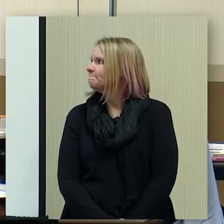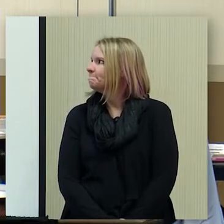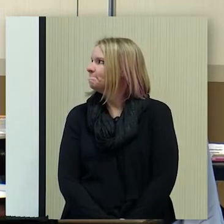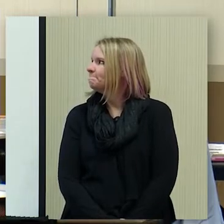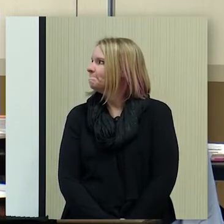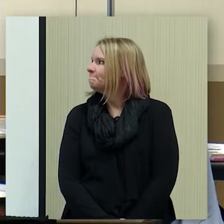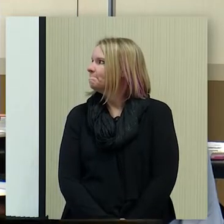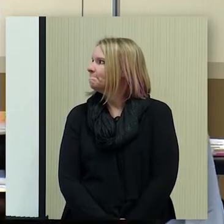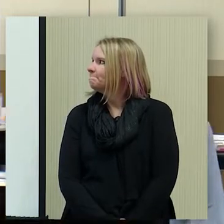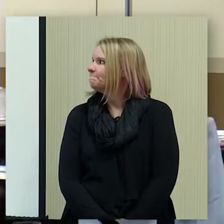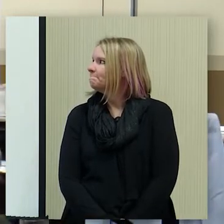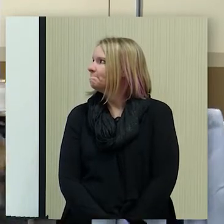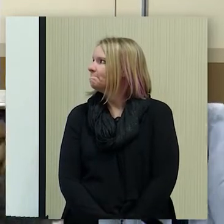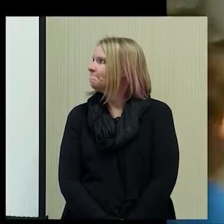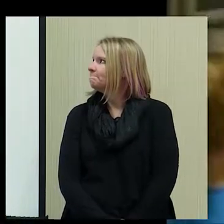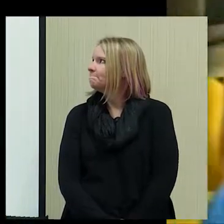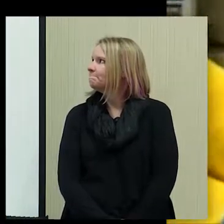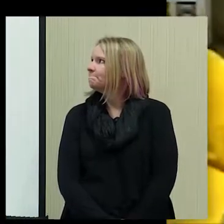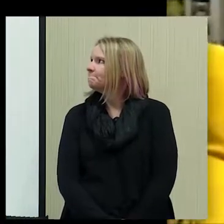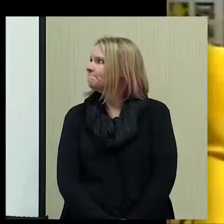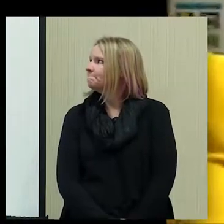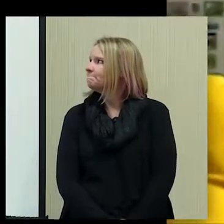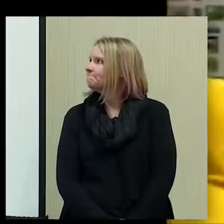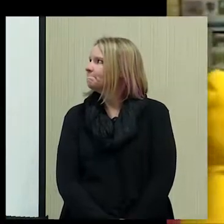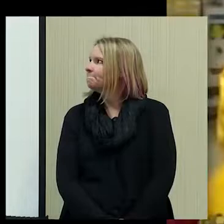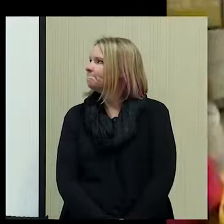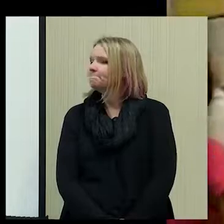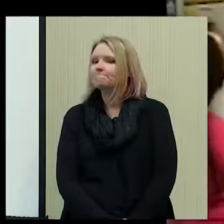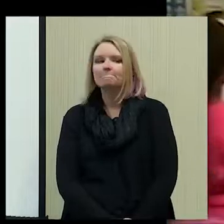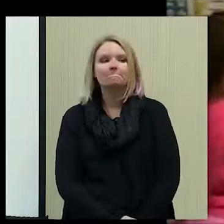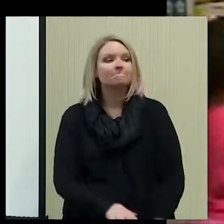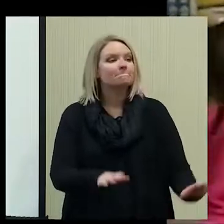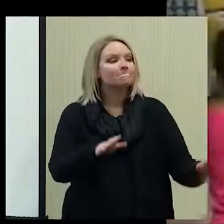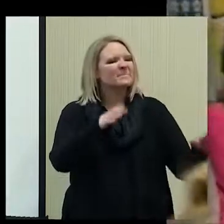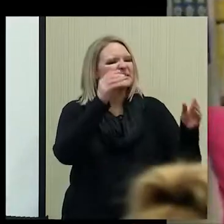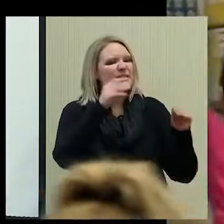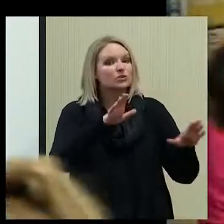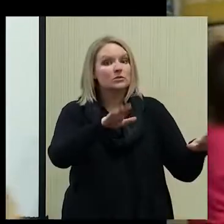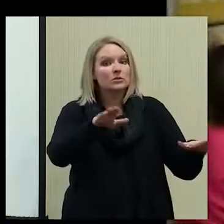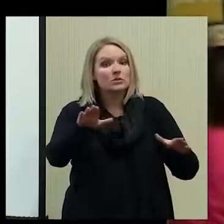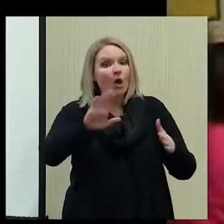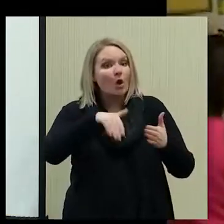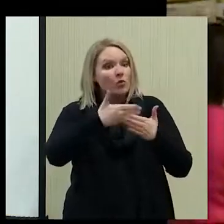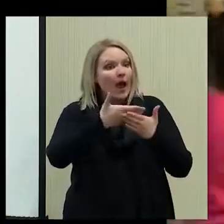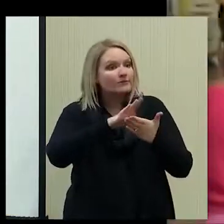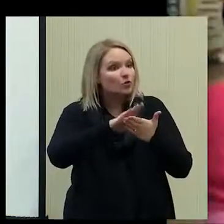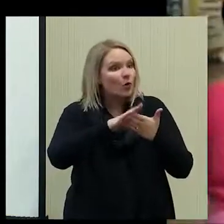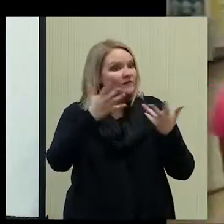Okay, have we arrived at school